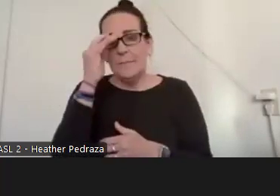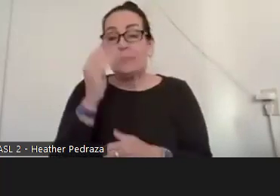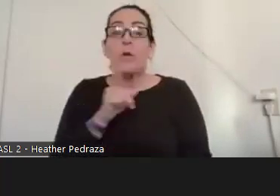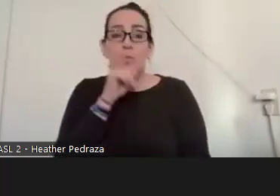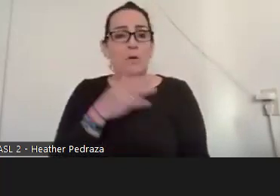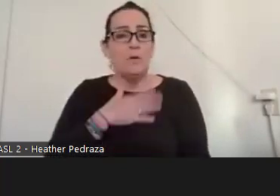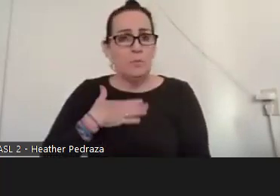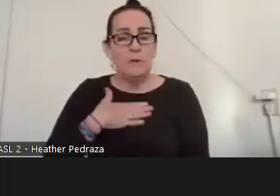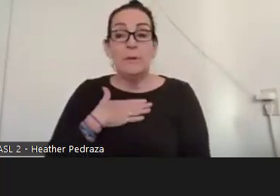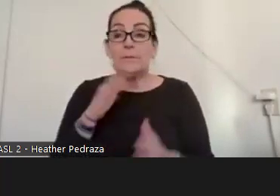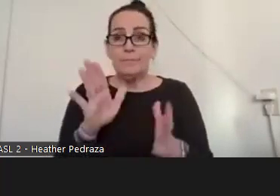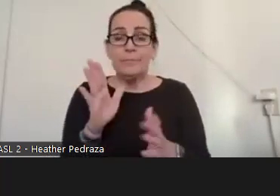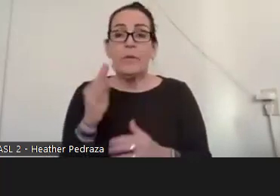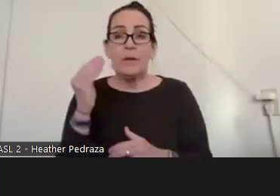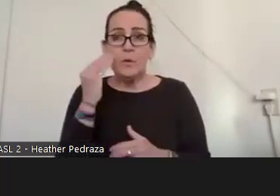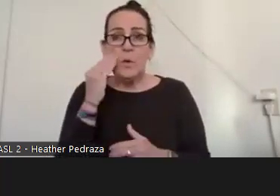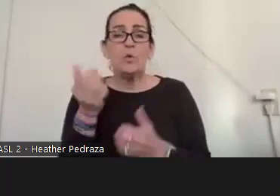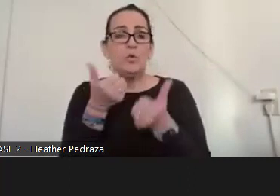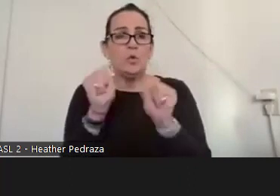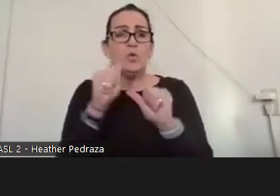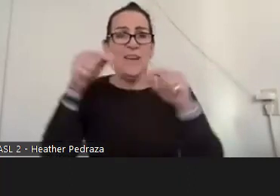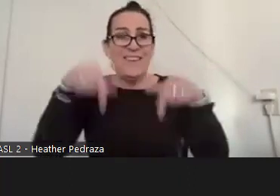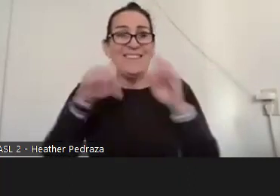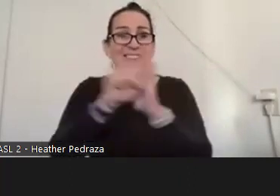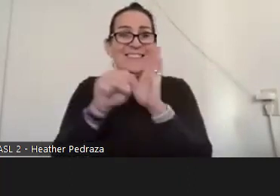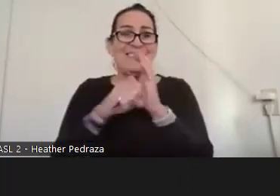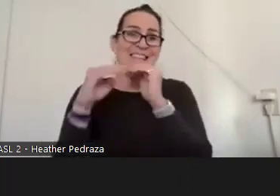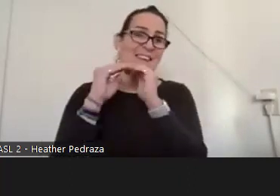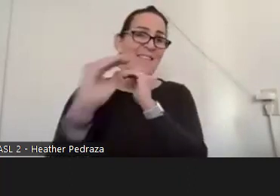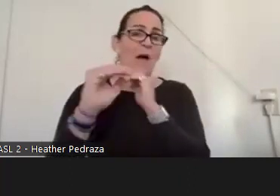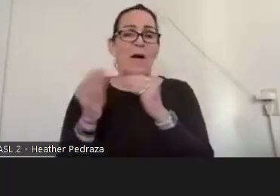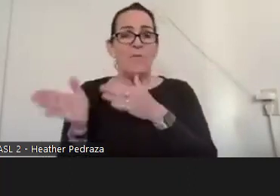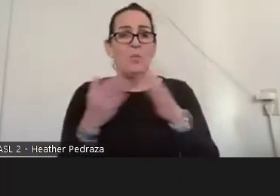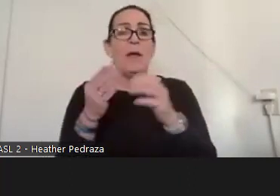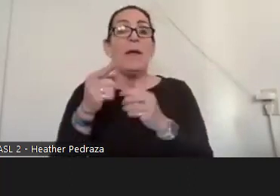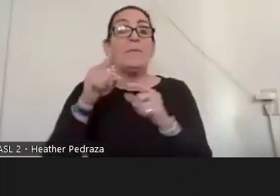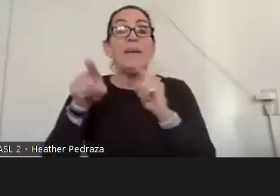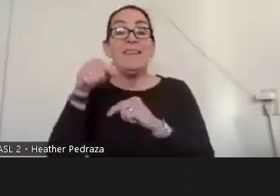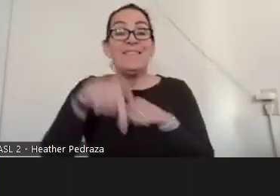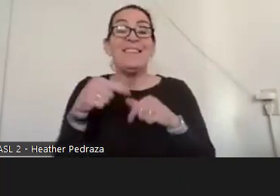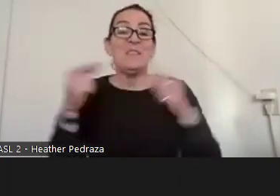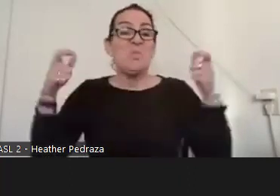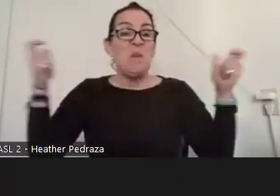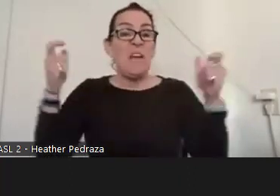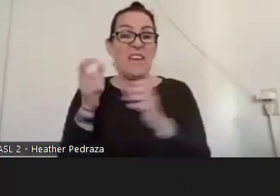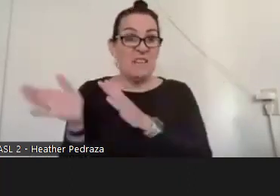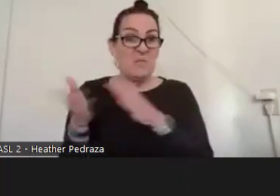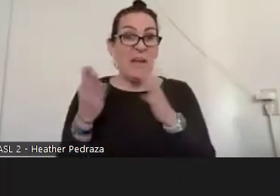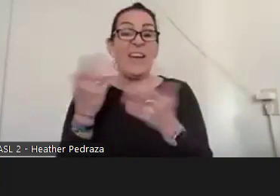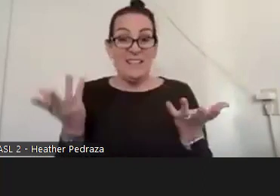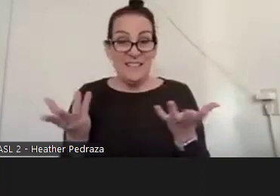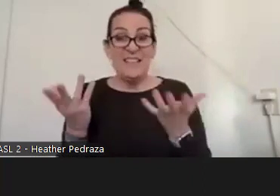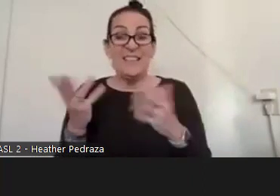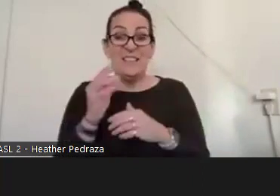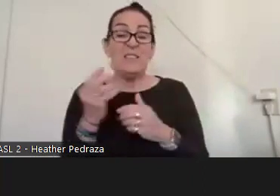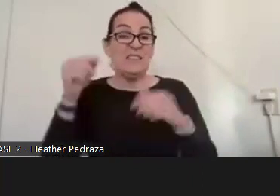So the MPA is a state level plan. It's a big plan, right? It's a long-term plan. It's like local MPAs are like critical as well because the state's so diverse